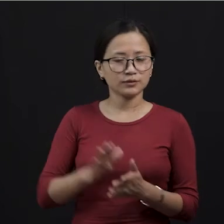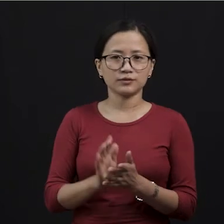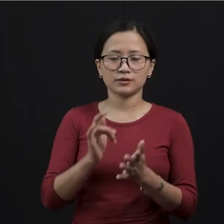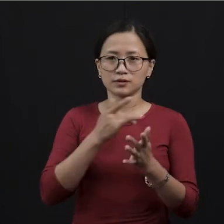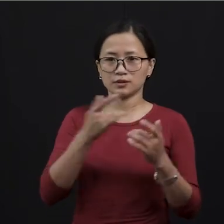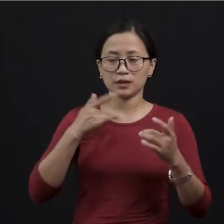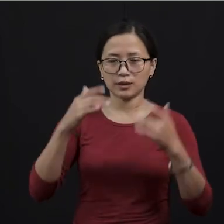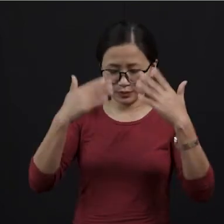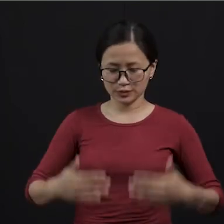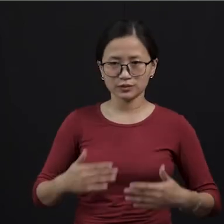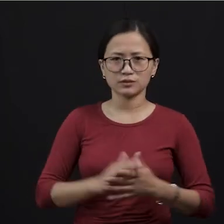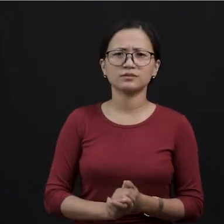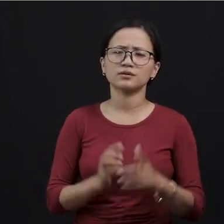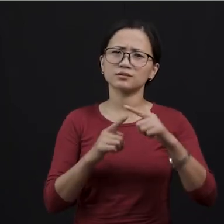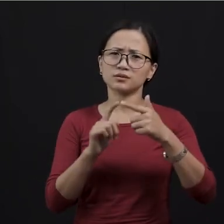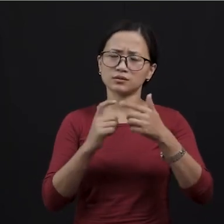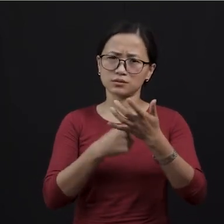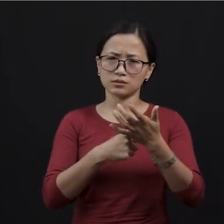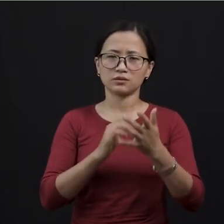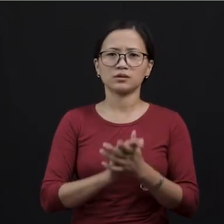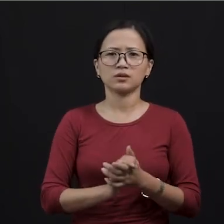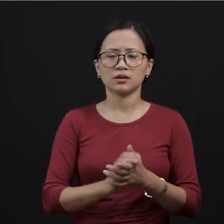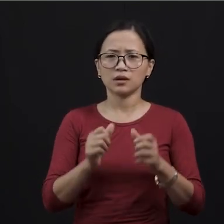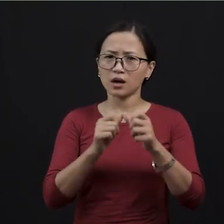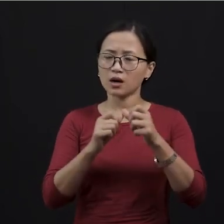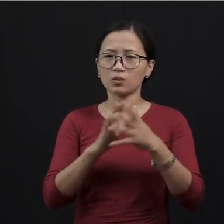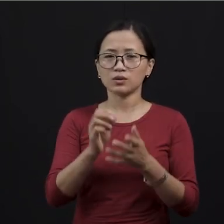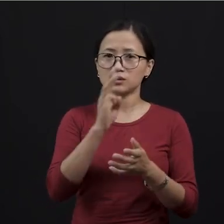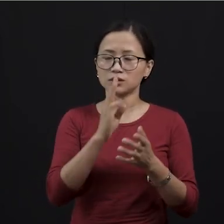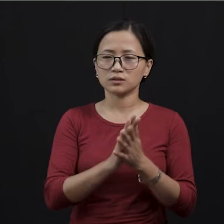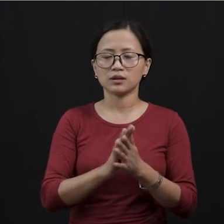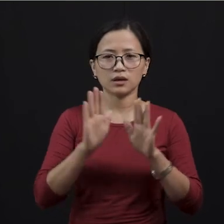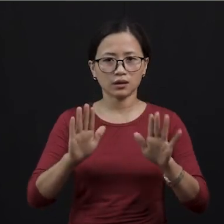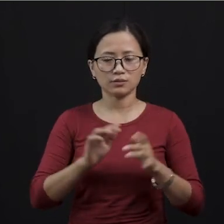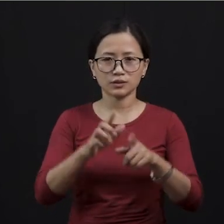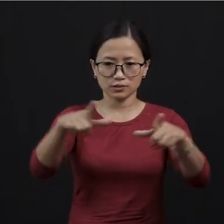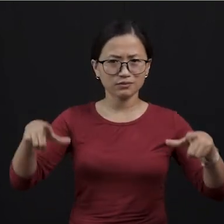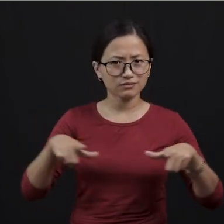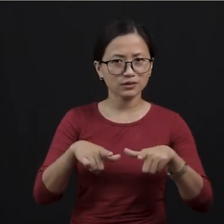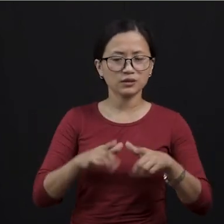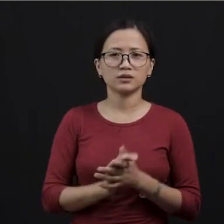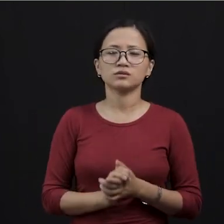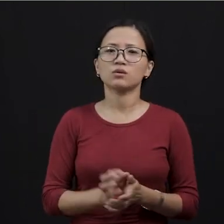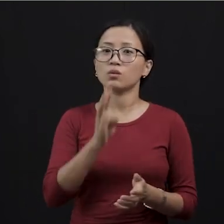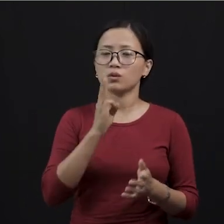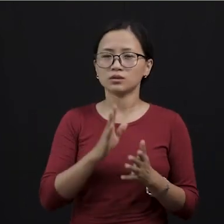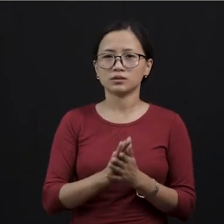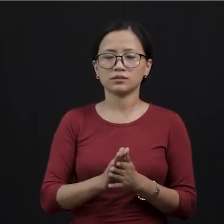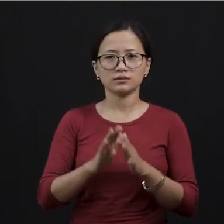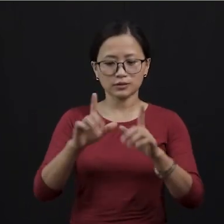habitat, whether it is terrestrial or whether it is aquatic habitat, you will find different